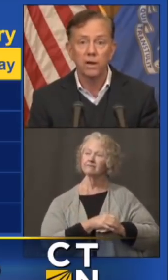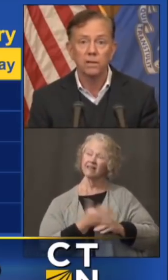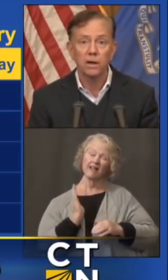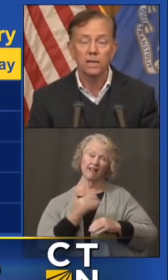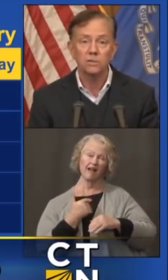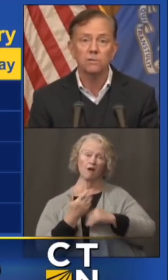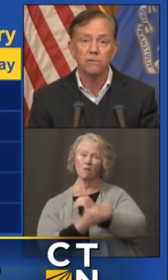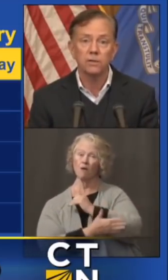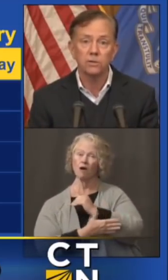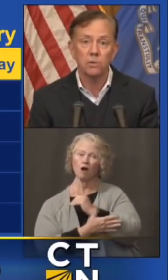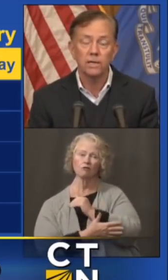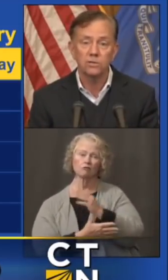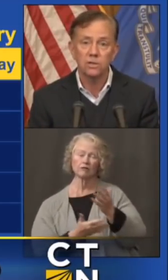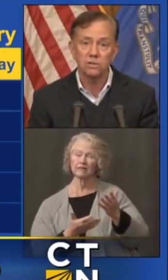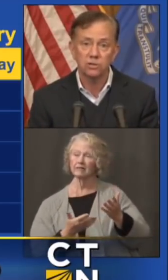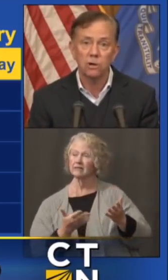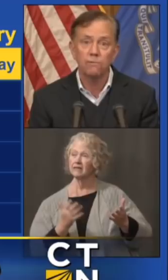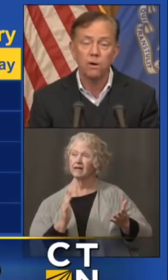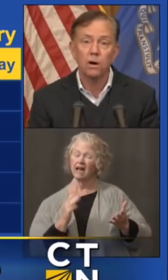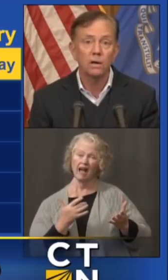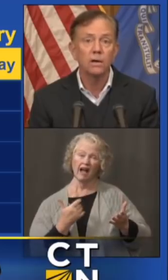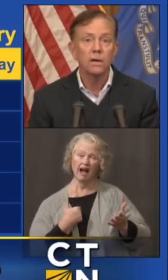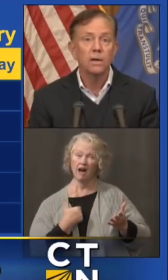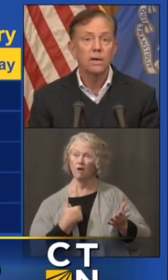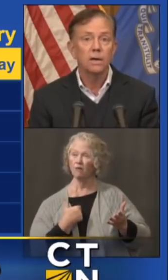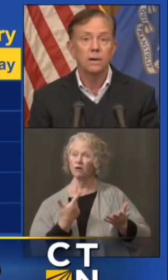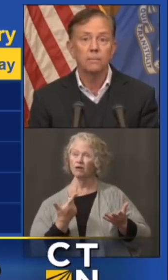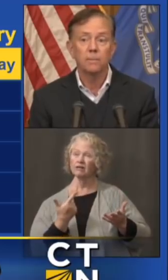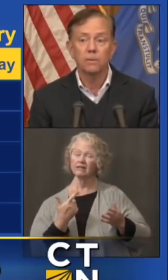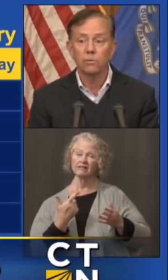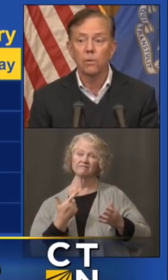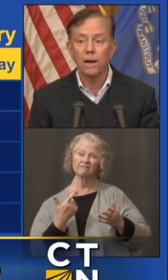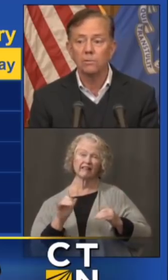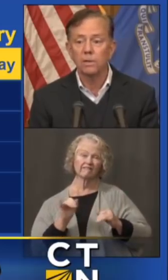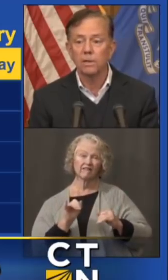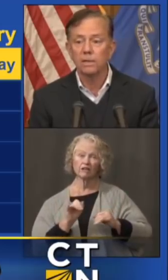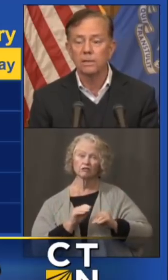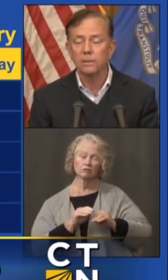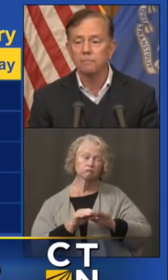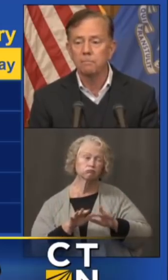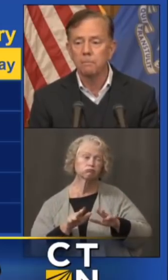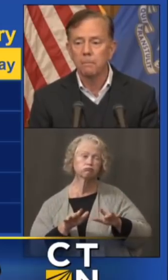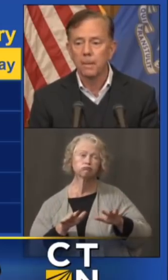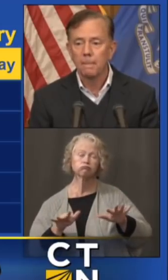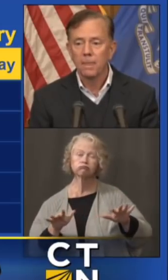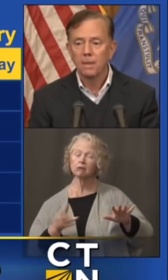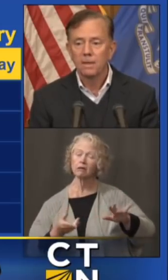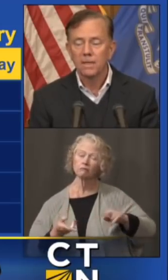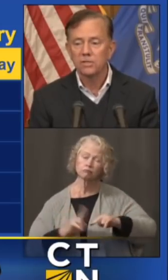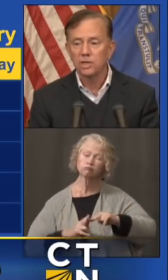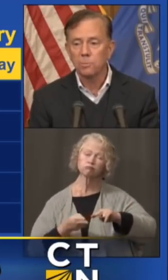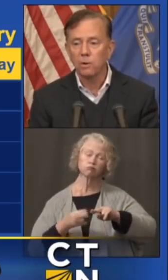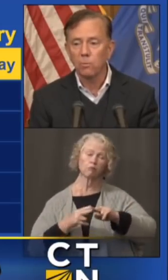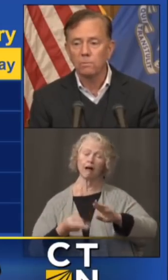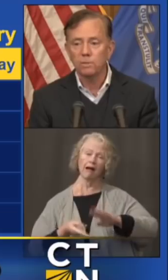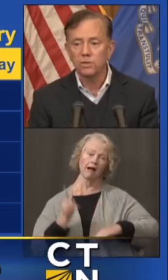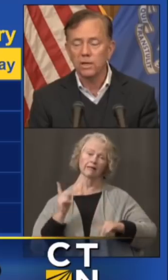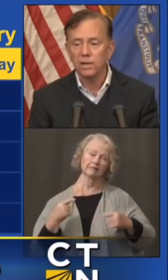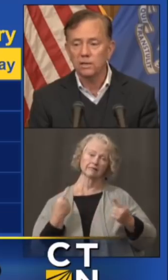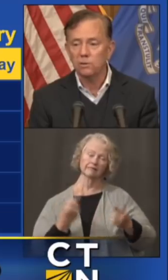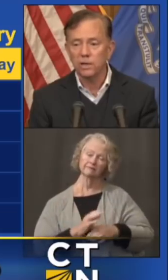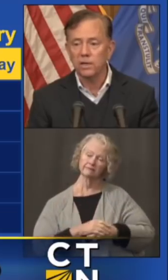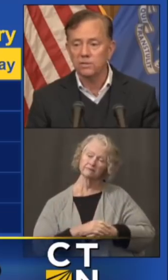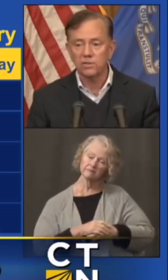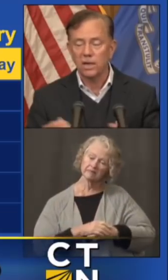where they've had the highest infection rates so far throughout. And that